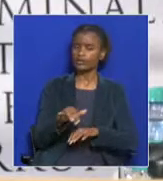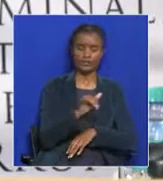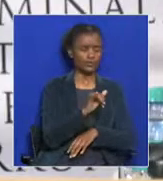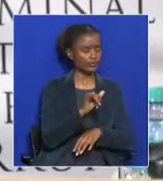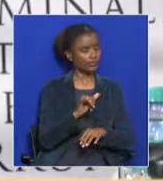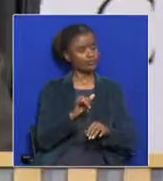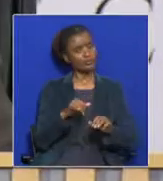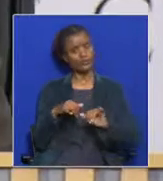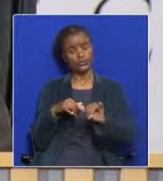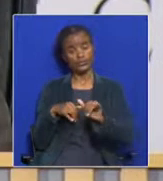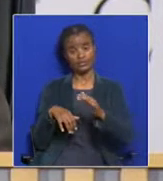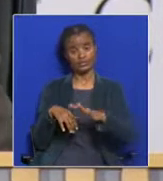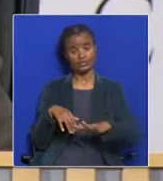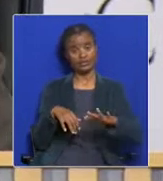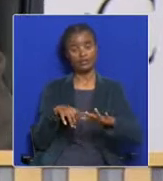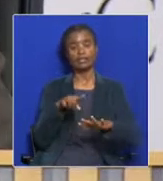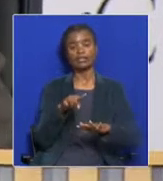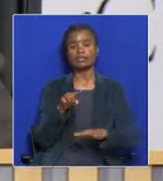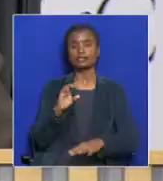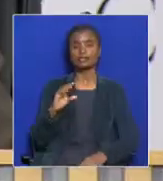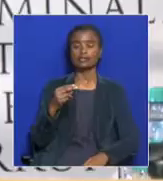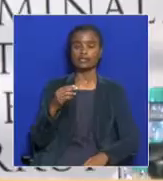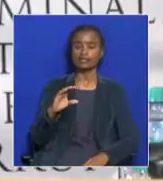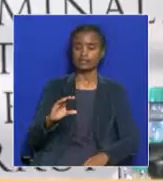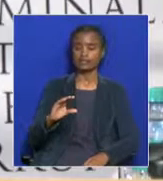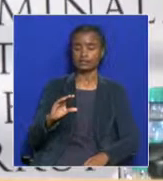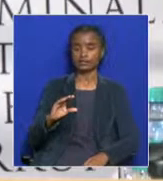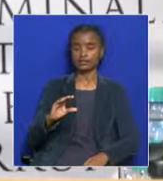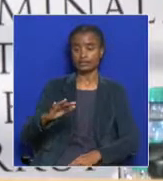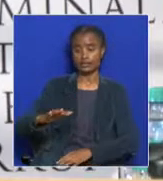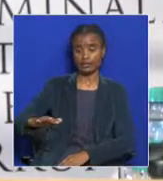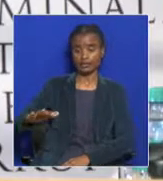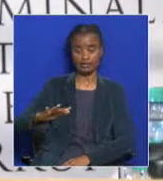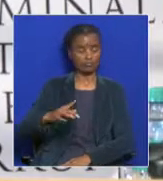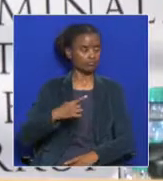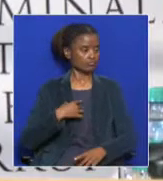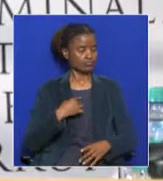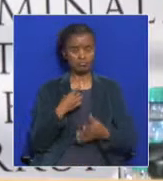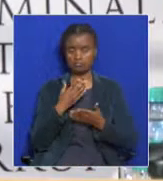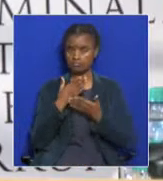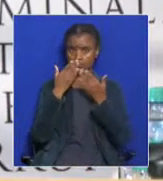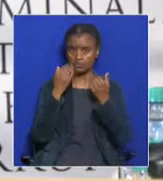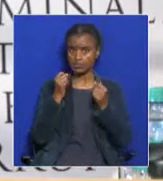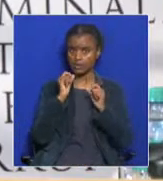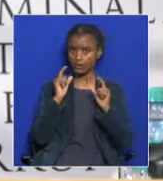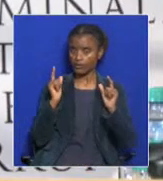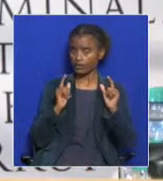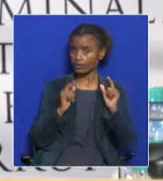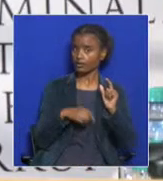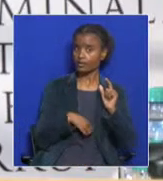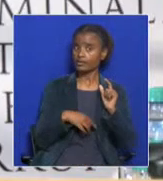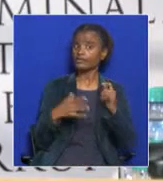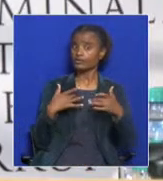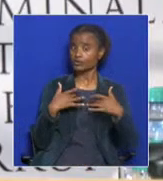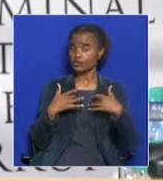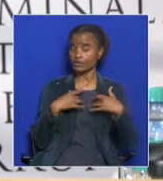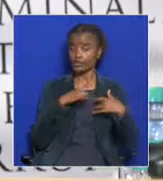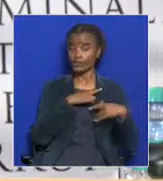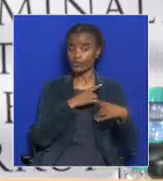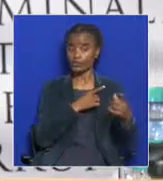depot. No, I'm not aware of this. It's very concerning, Colonel, because we are going to deal with this. Considering the position you